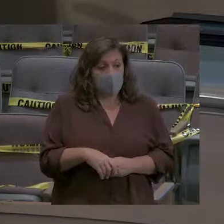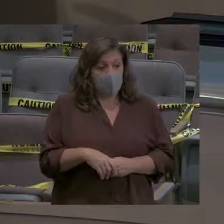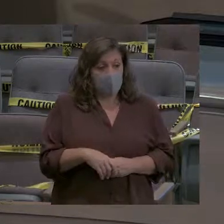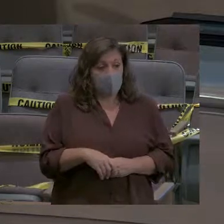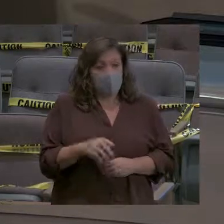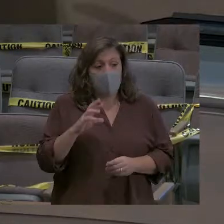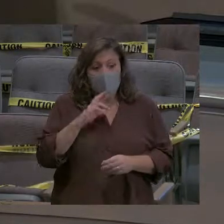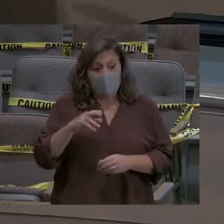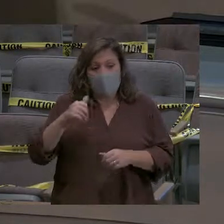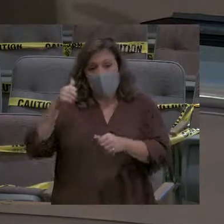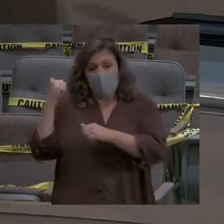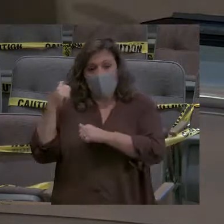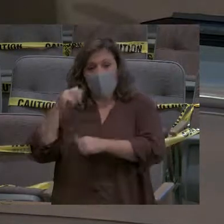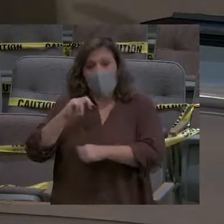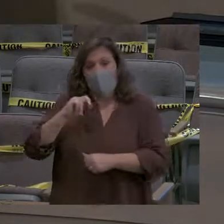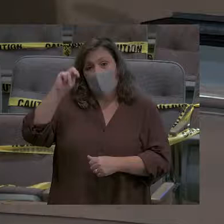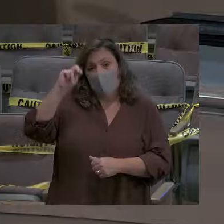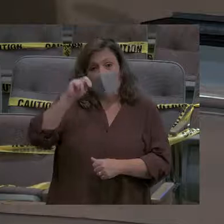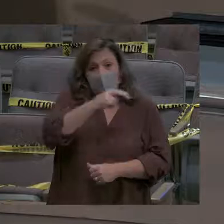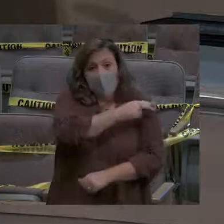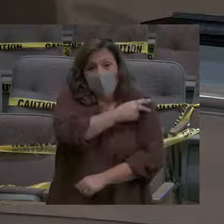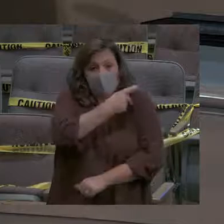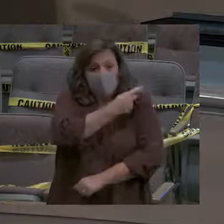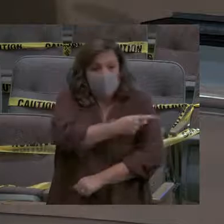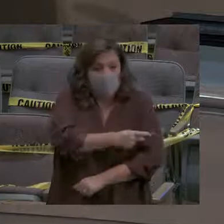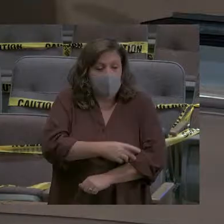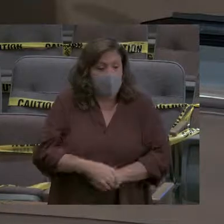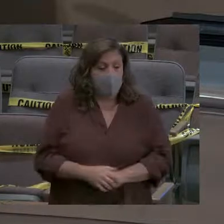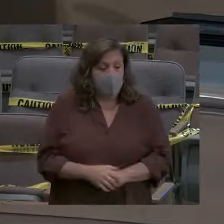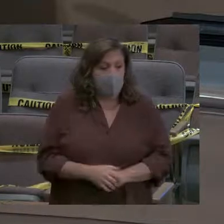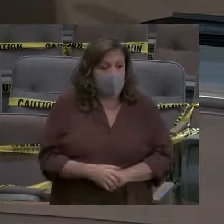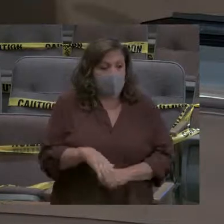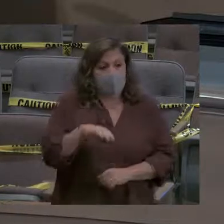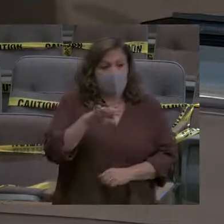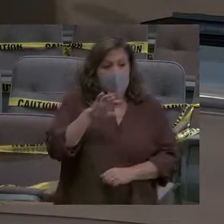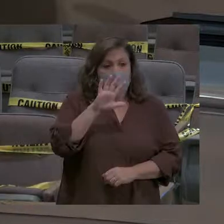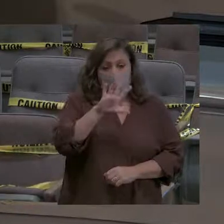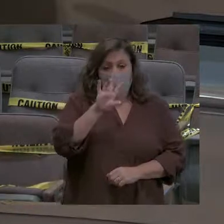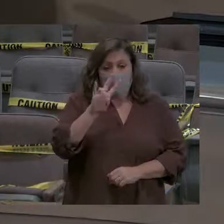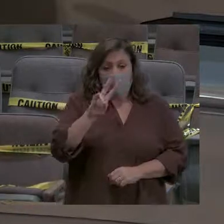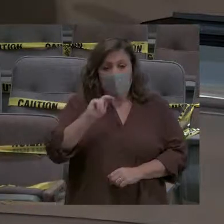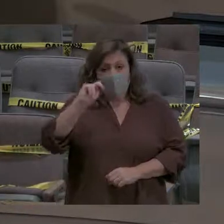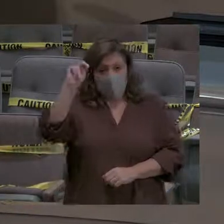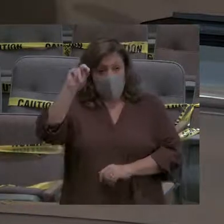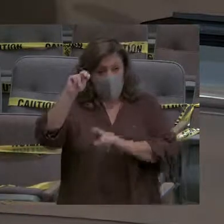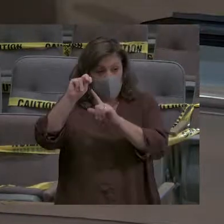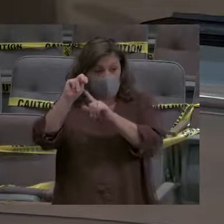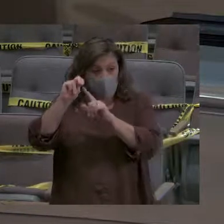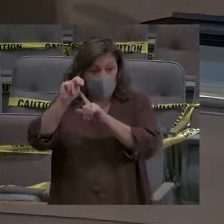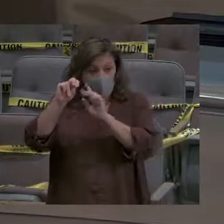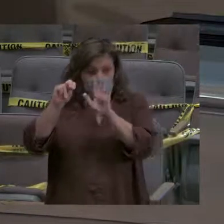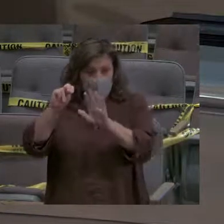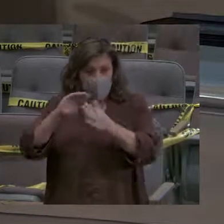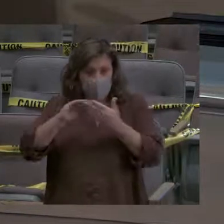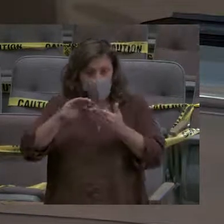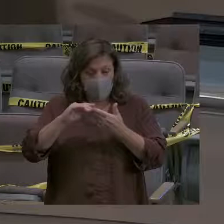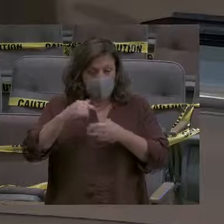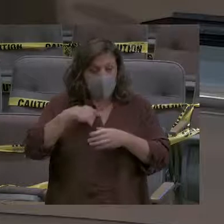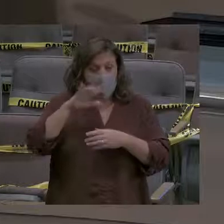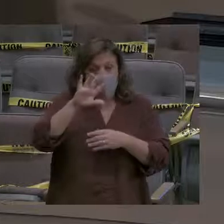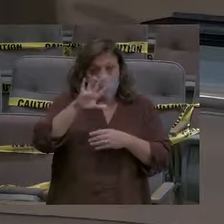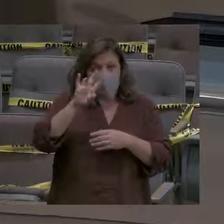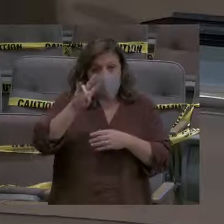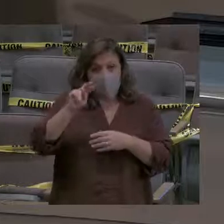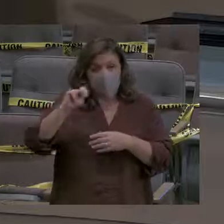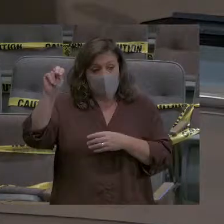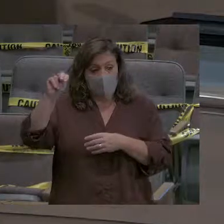North campus. Excuse me, 57 at Phoebe North and 11 at Phoebe,